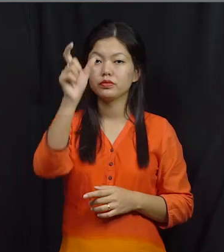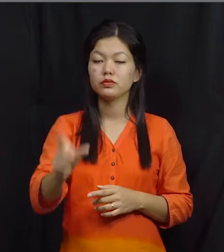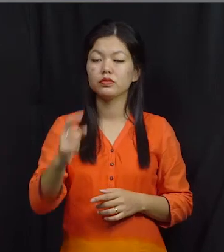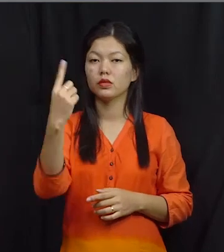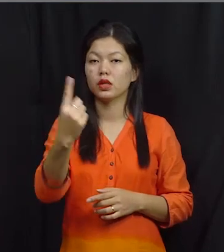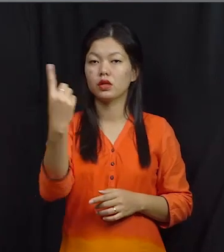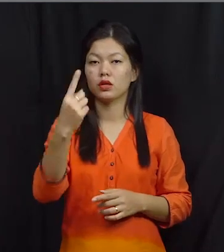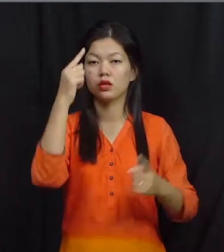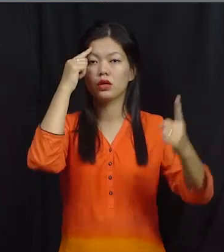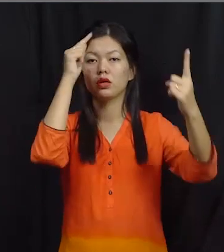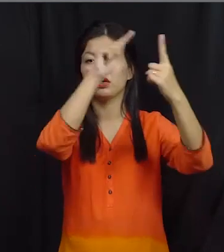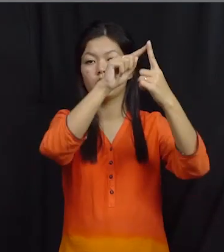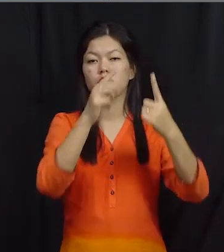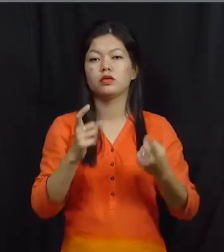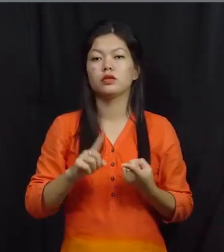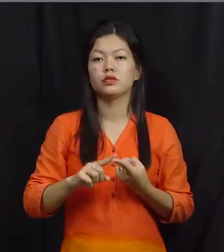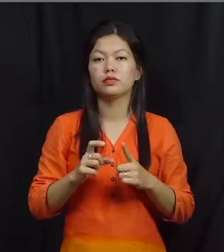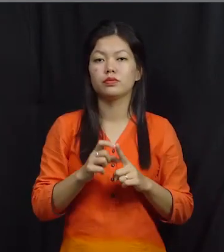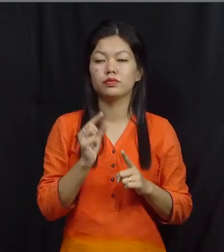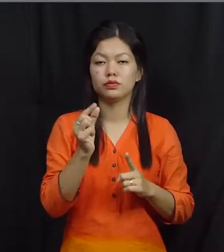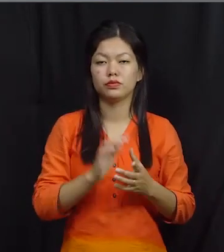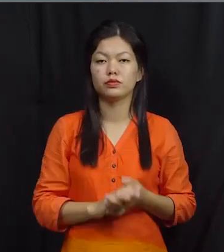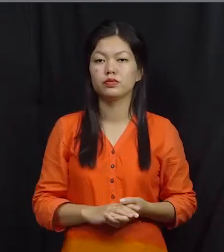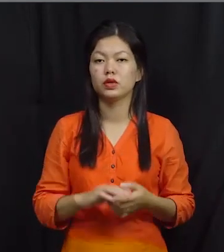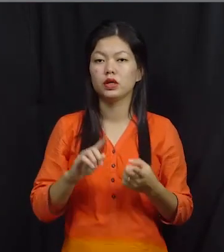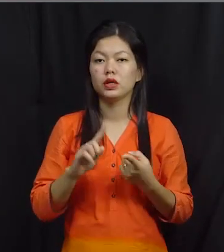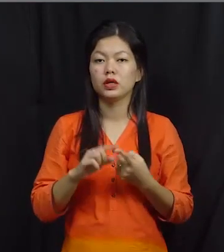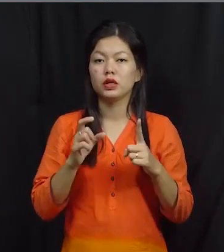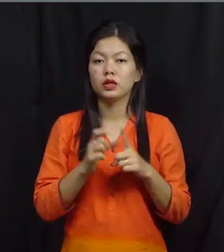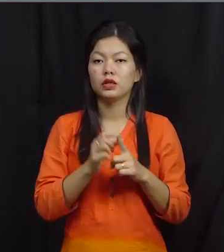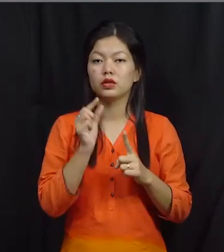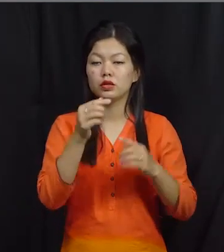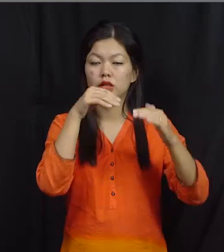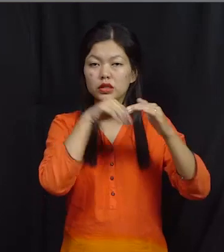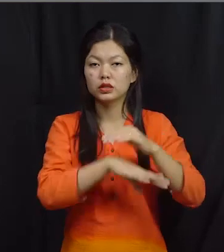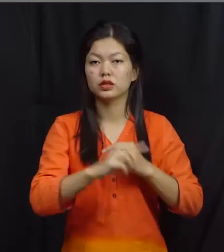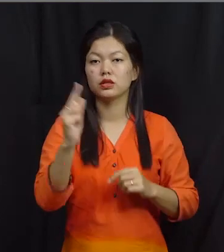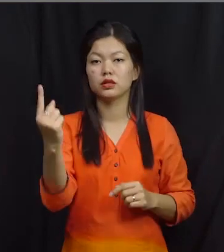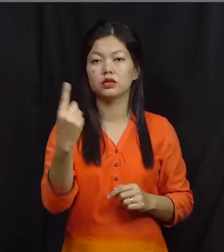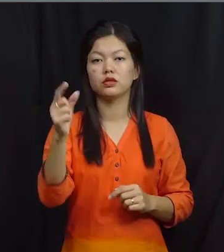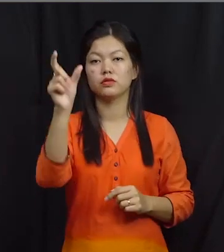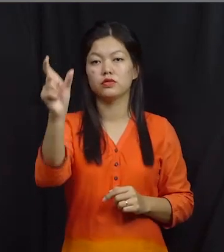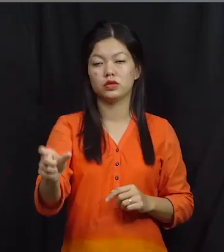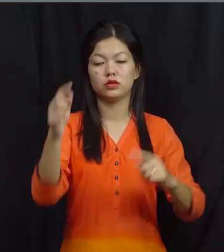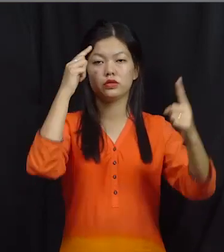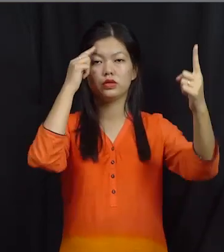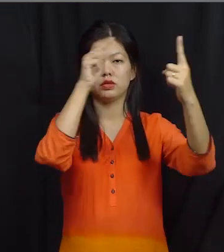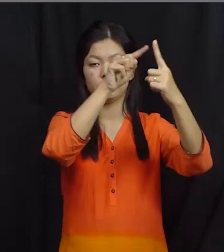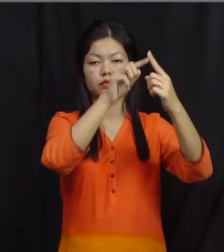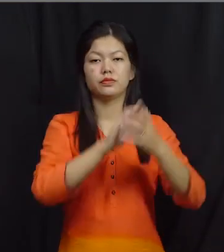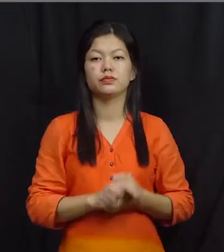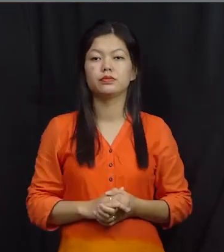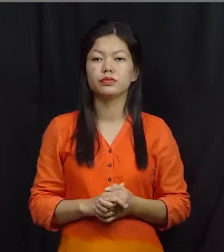of education. So what is individual? Individual is you as a person and me as a person,